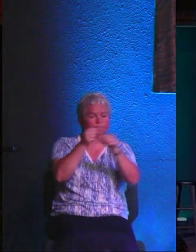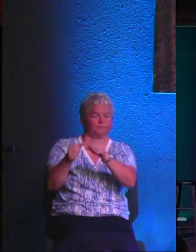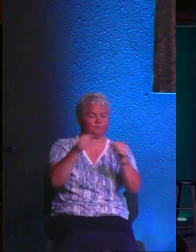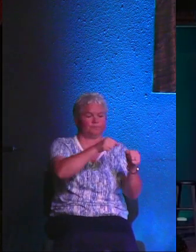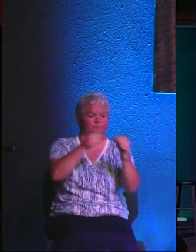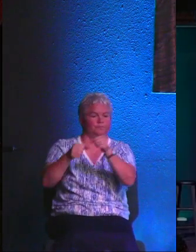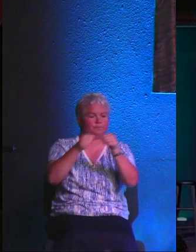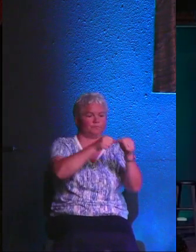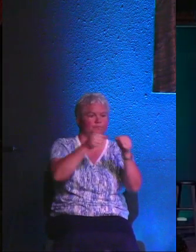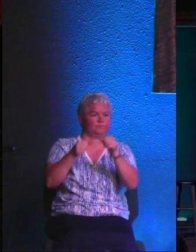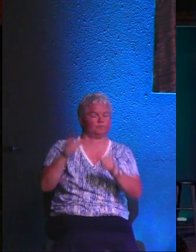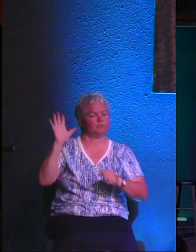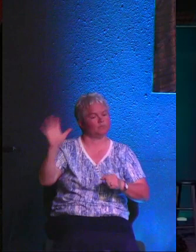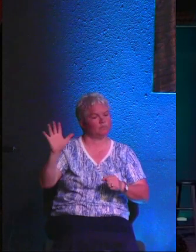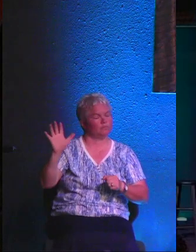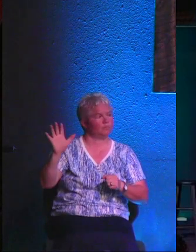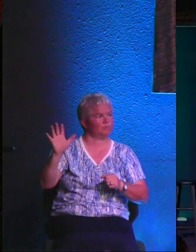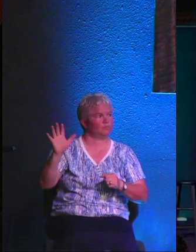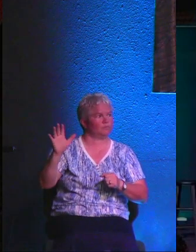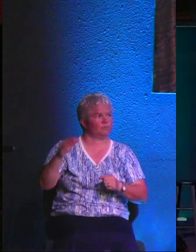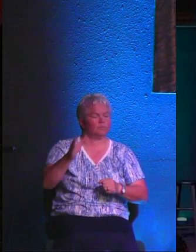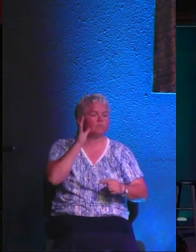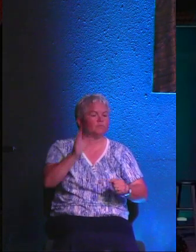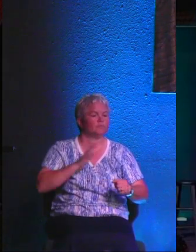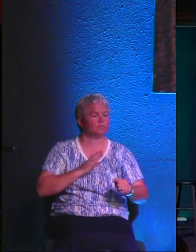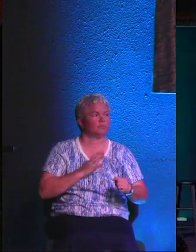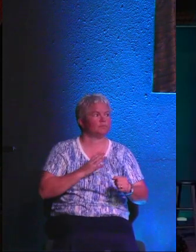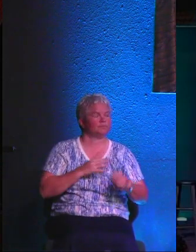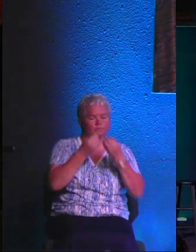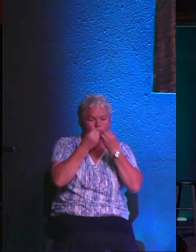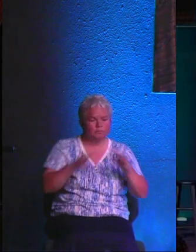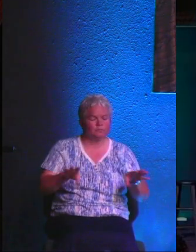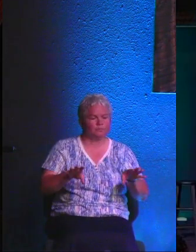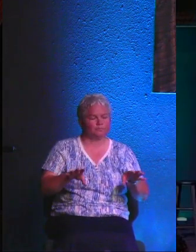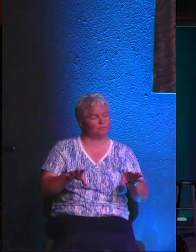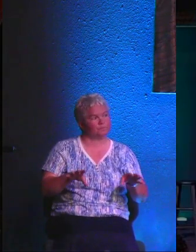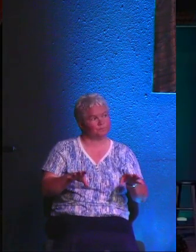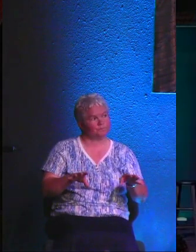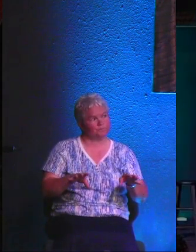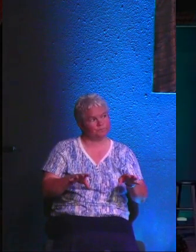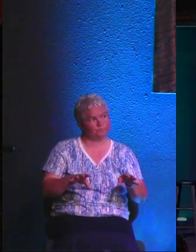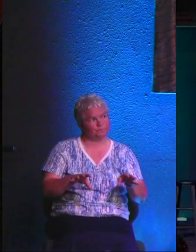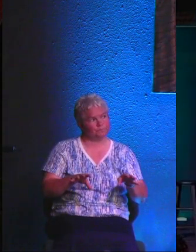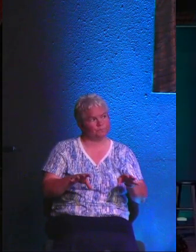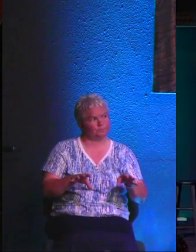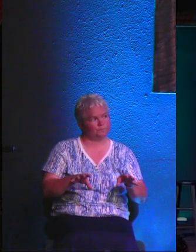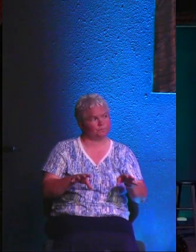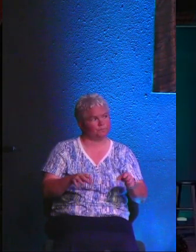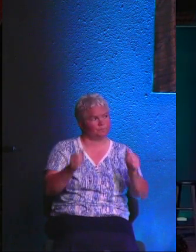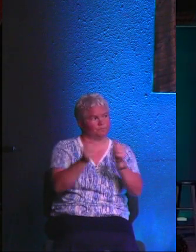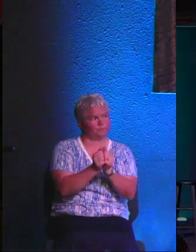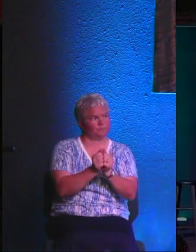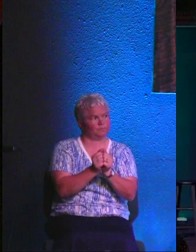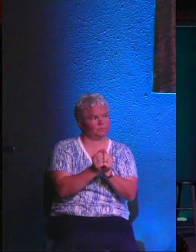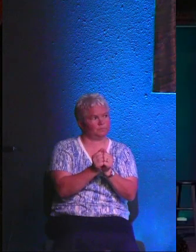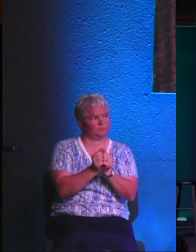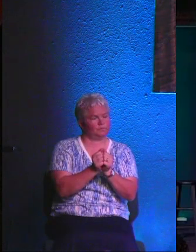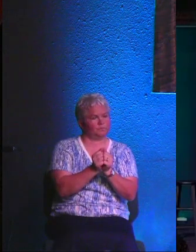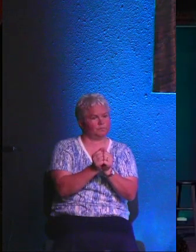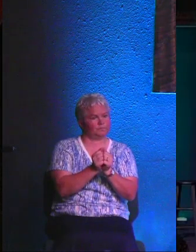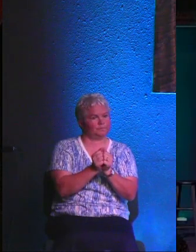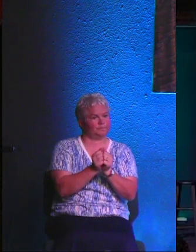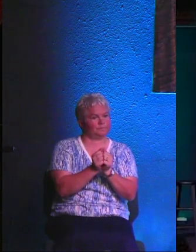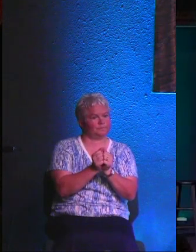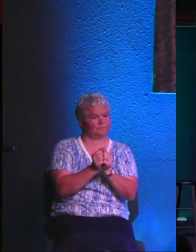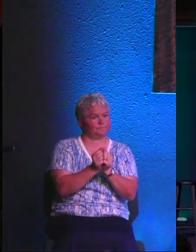over. So that's why there's the five of us, and these ladies are going to bless you with just an amazing word. And with that, I'm going to ask Miss Ethel